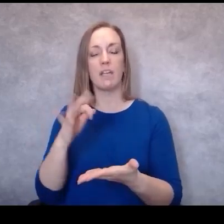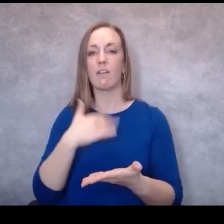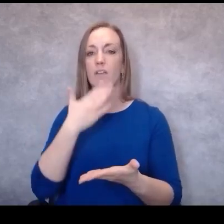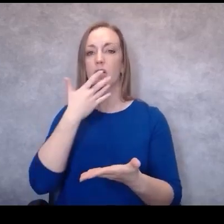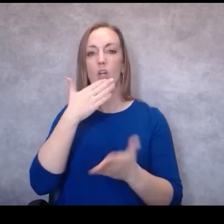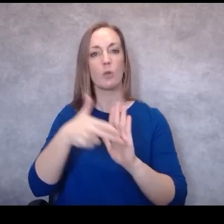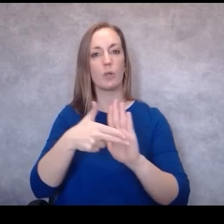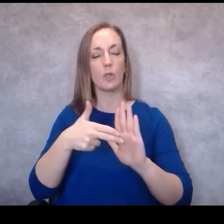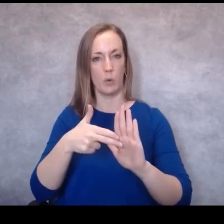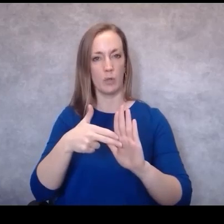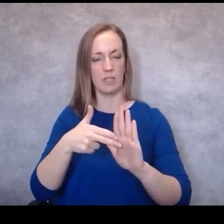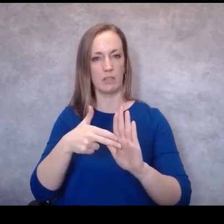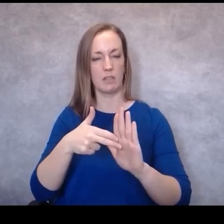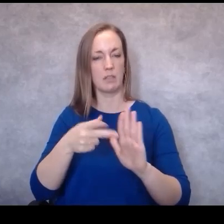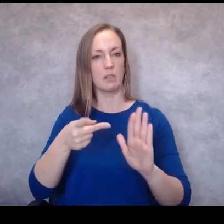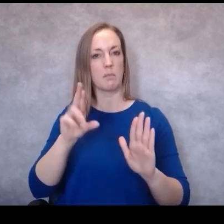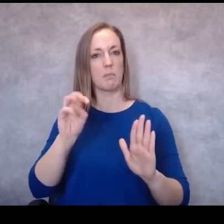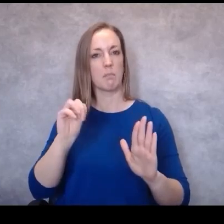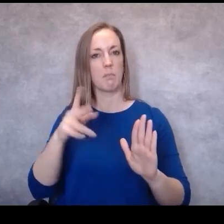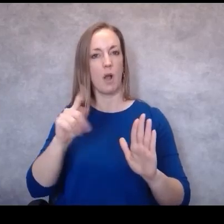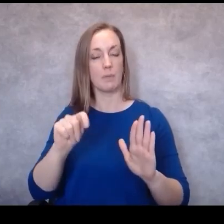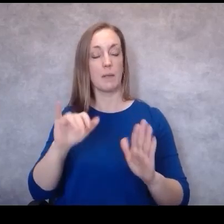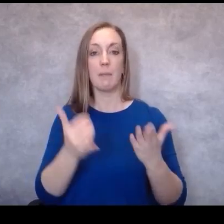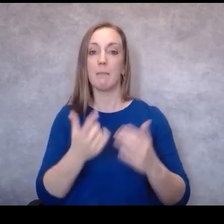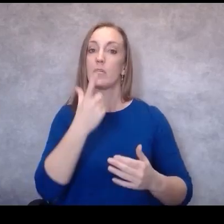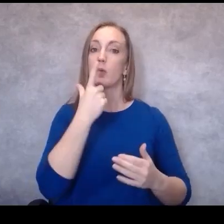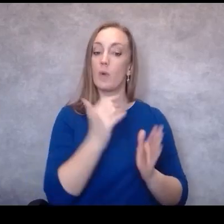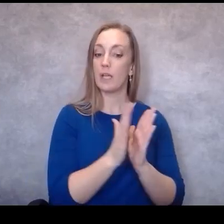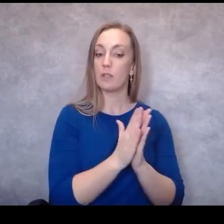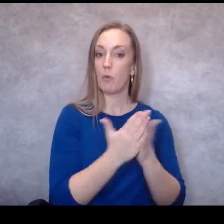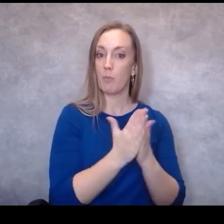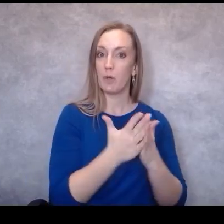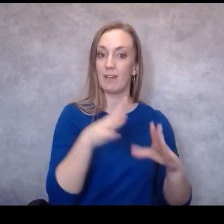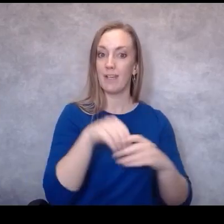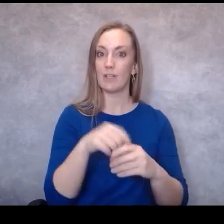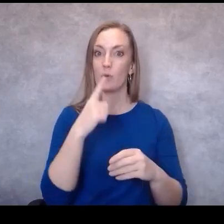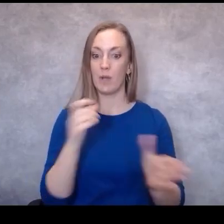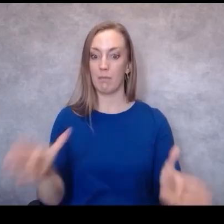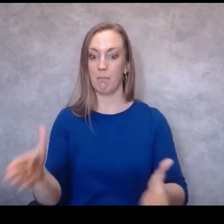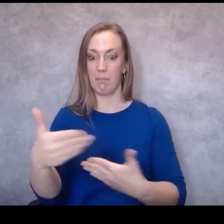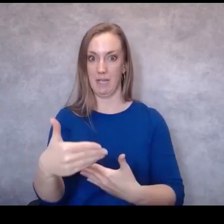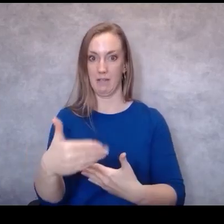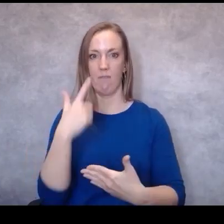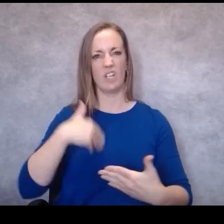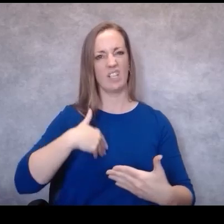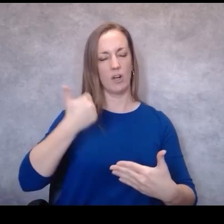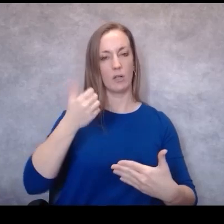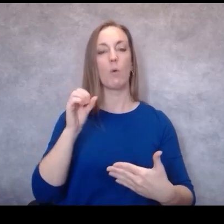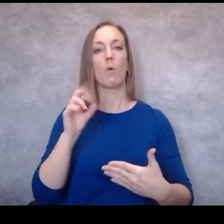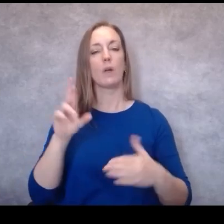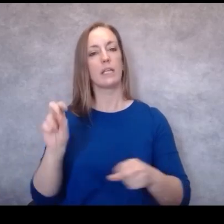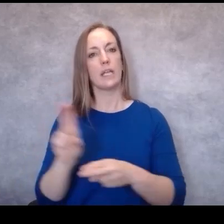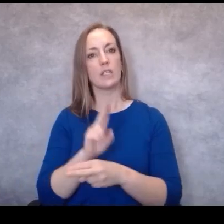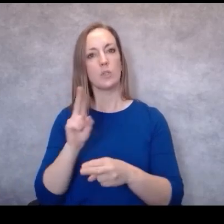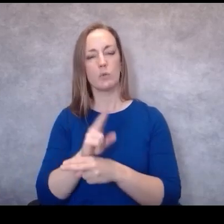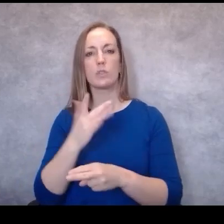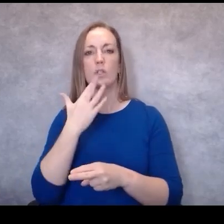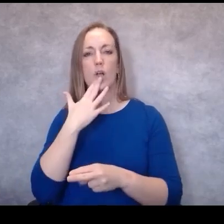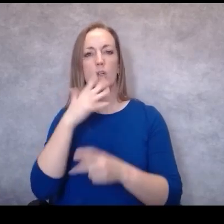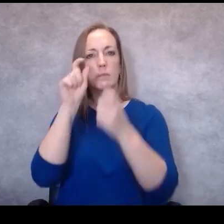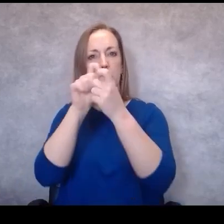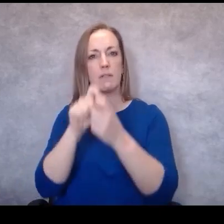red notebook that goes into a red bin for younger students, or using color coding for each subject and resources for older